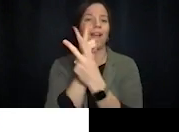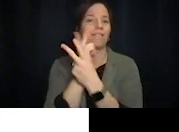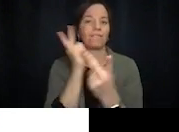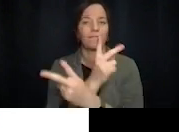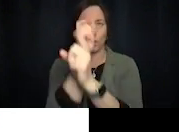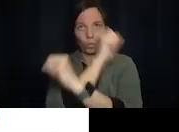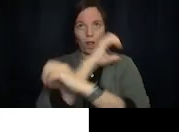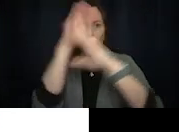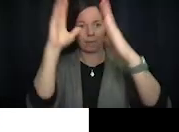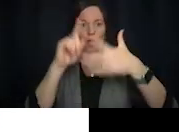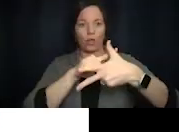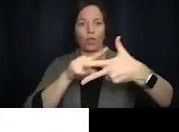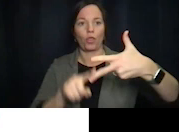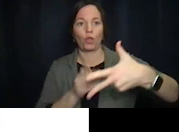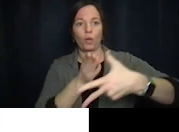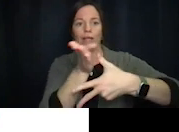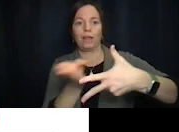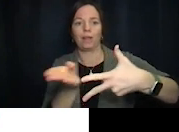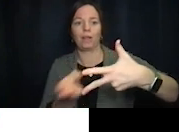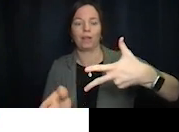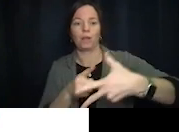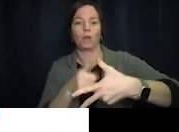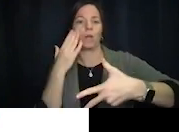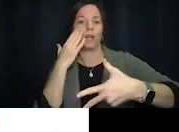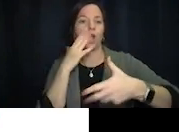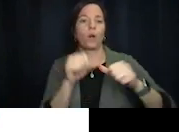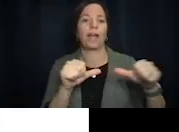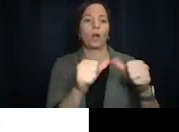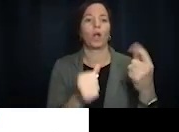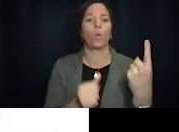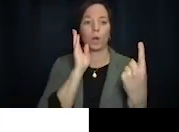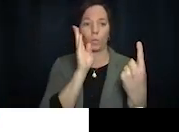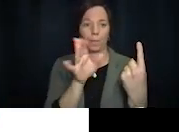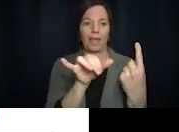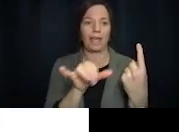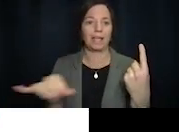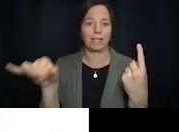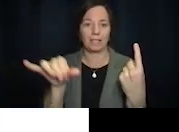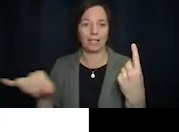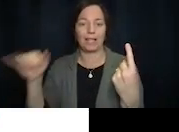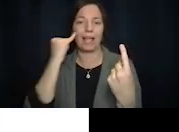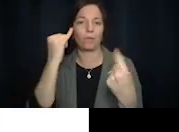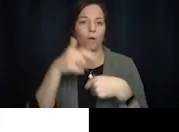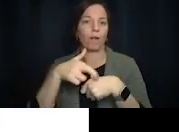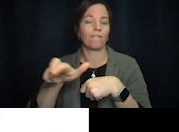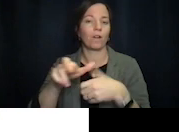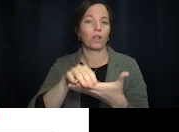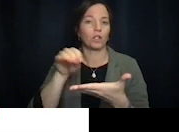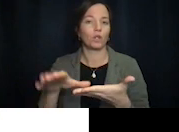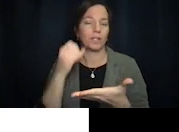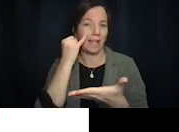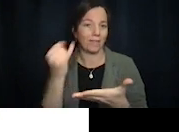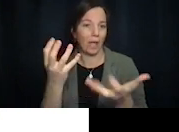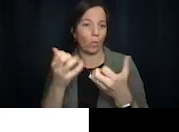three patterns would look like. Again, looking, you know, this way we know area one will be consistent. If we refer our students and, you know, are considering courses for